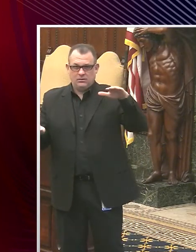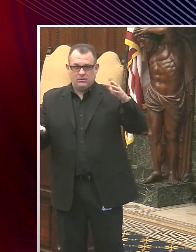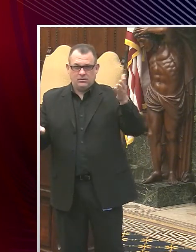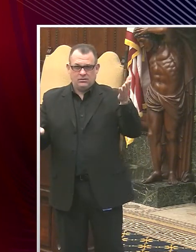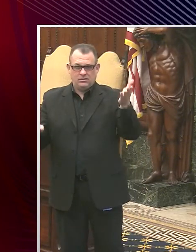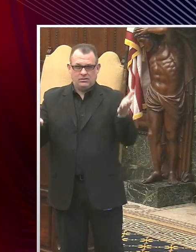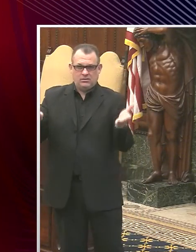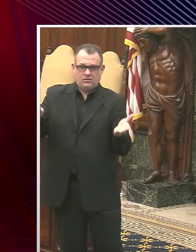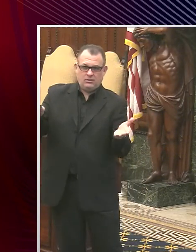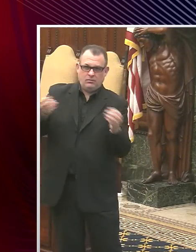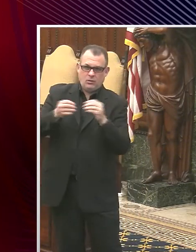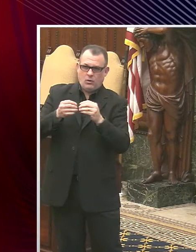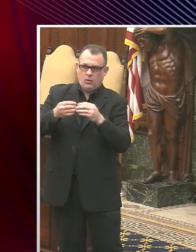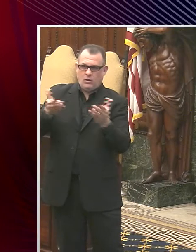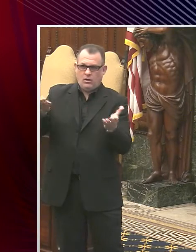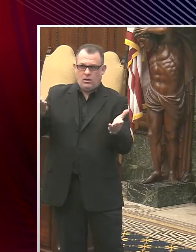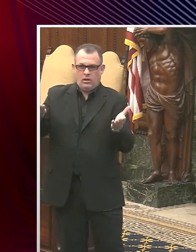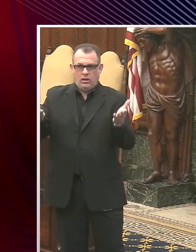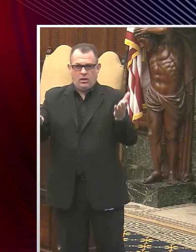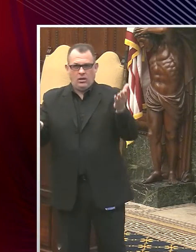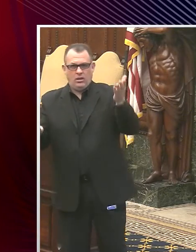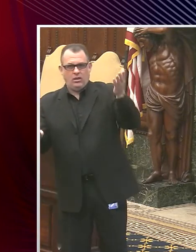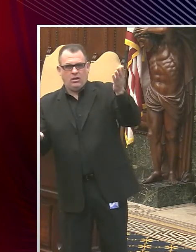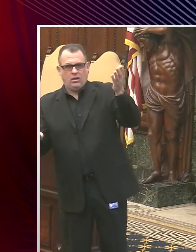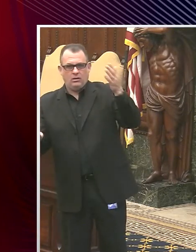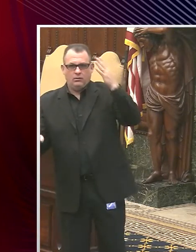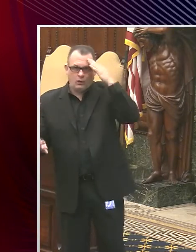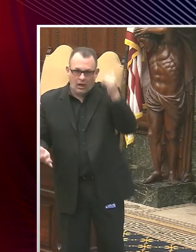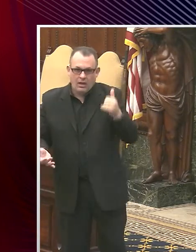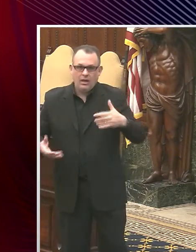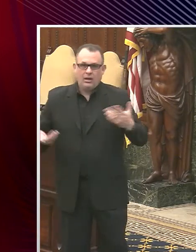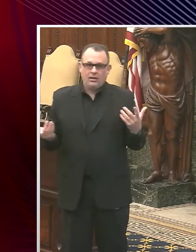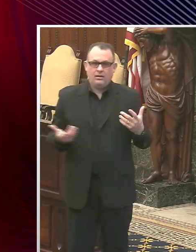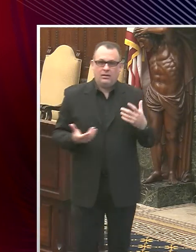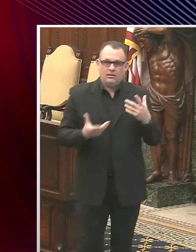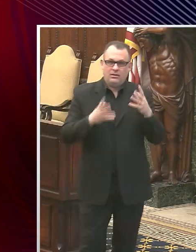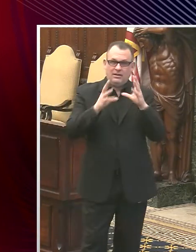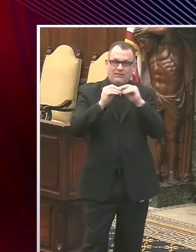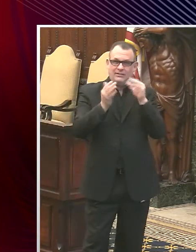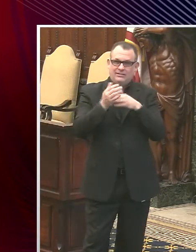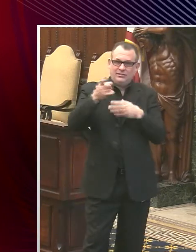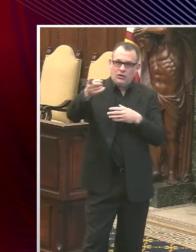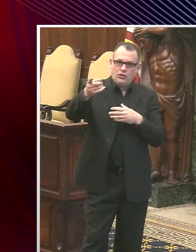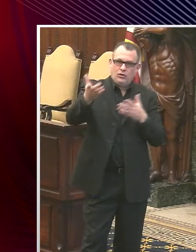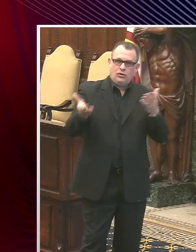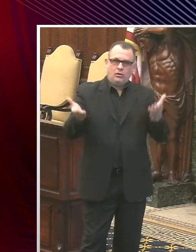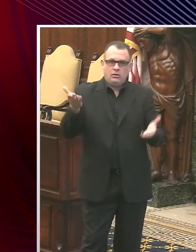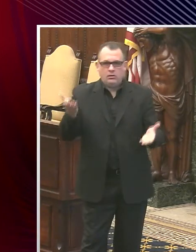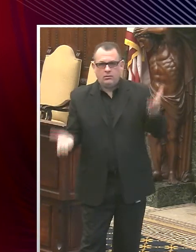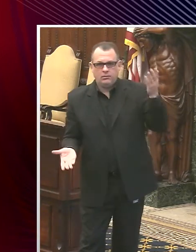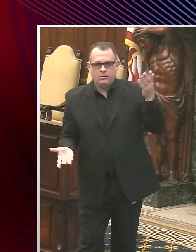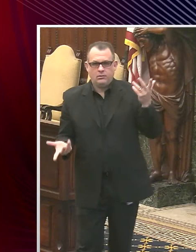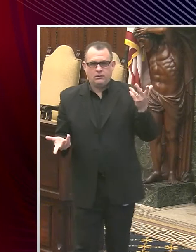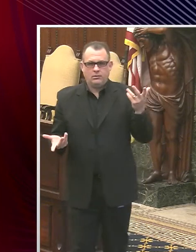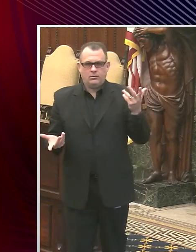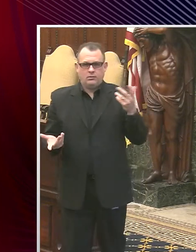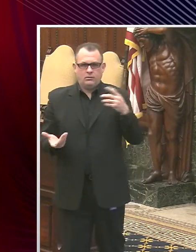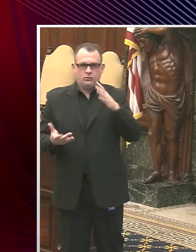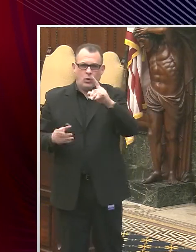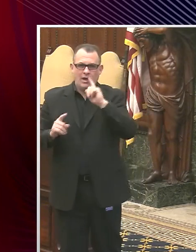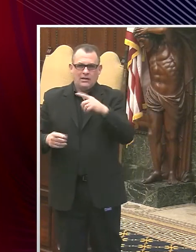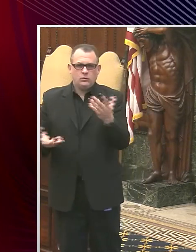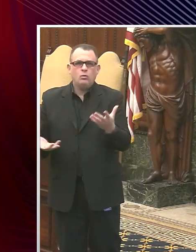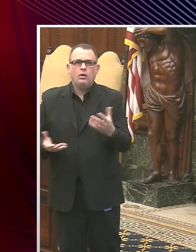widening, seemingly in large part due to the disparity at the convention center. What is your reaction to